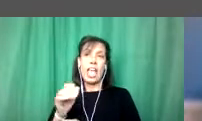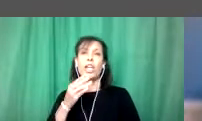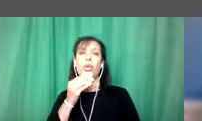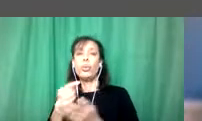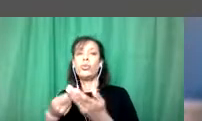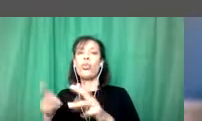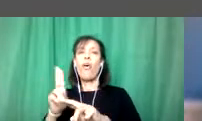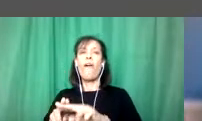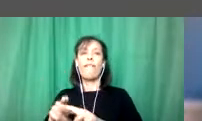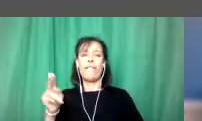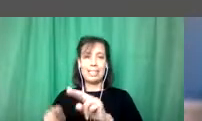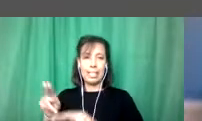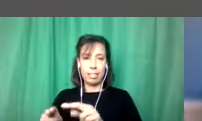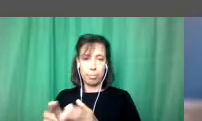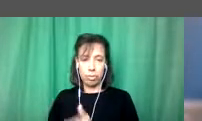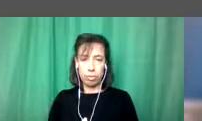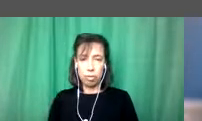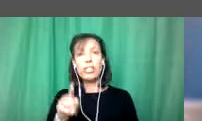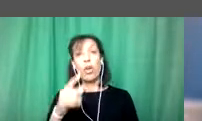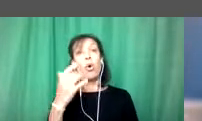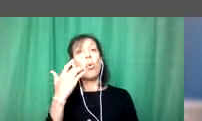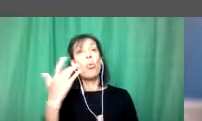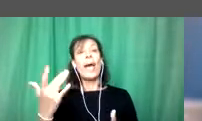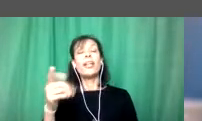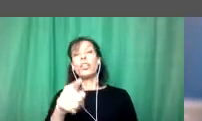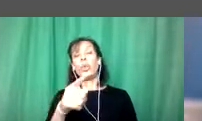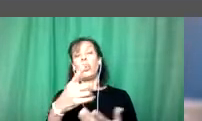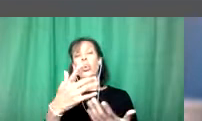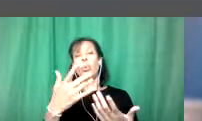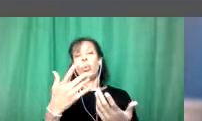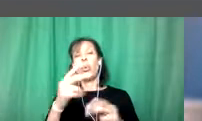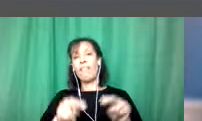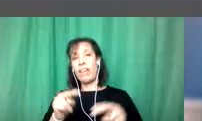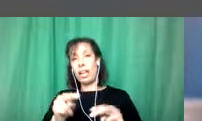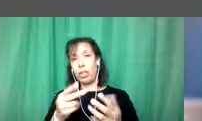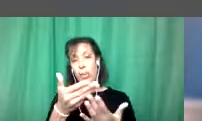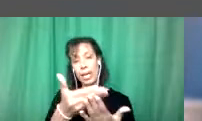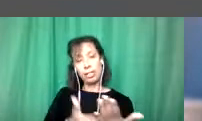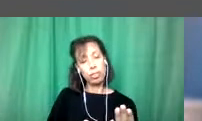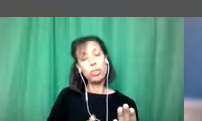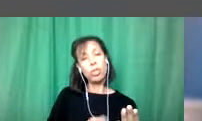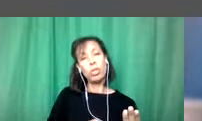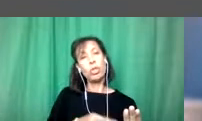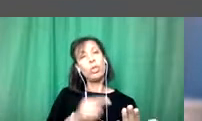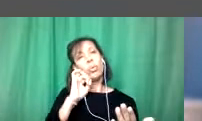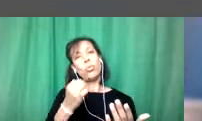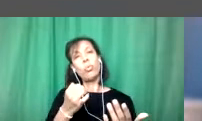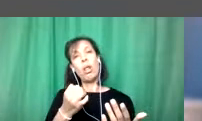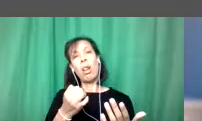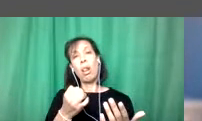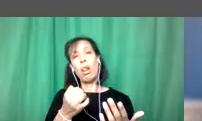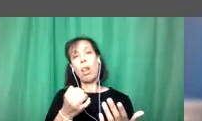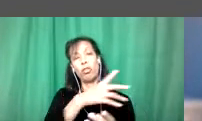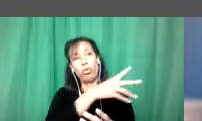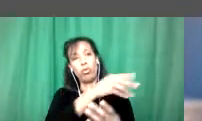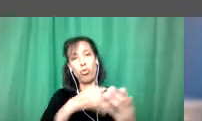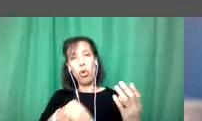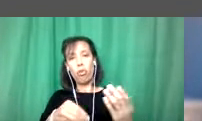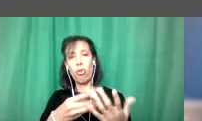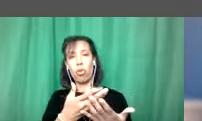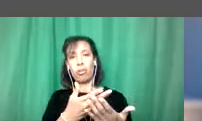in writing that evaluation, you are going to draw on literature to support your decisions.